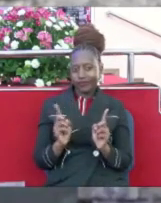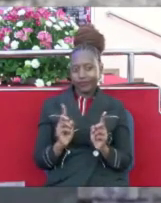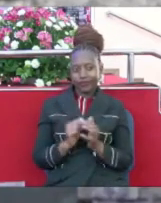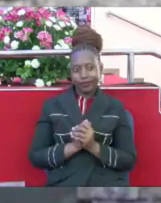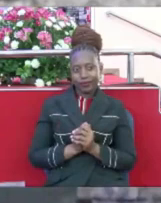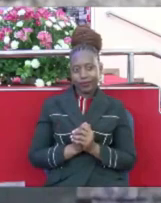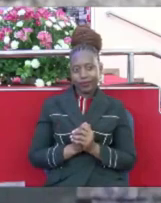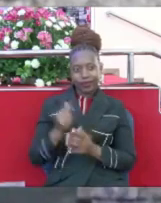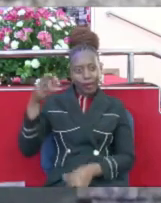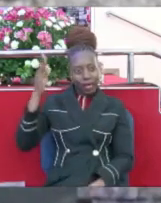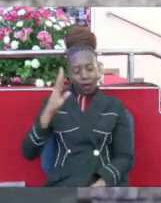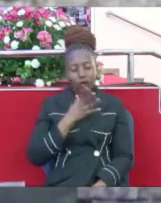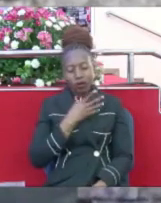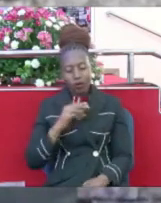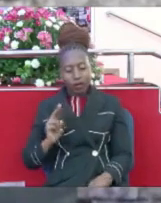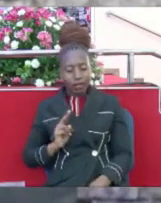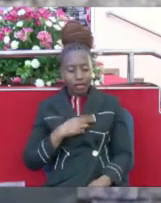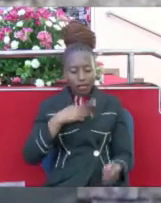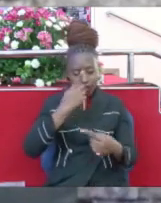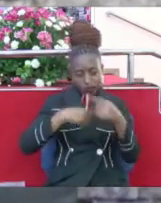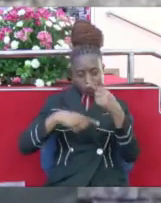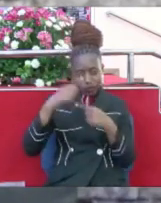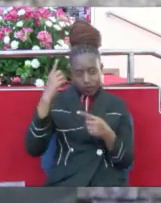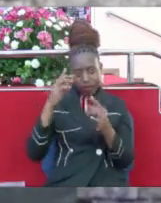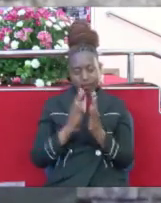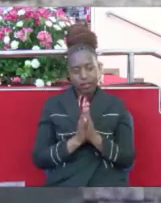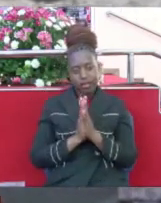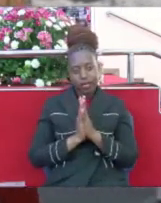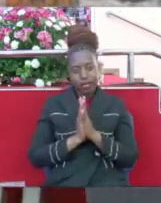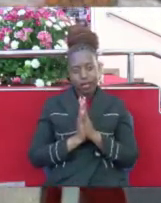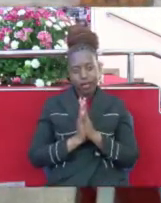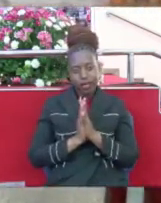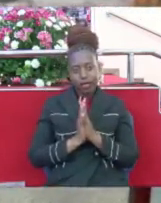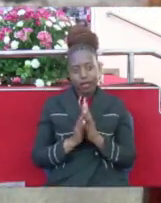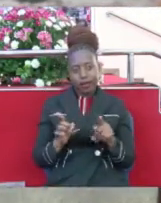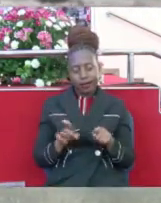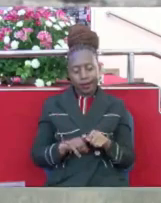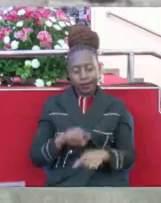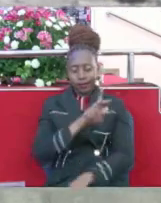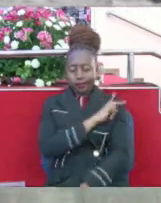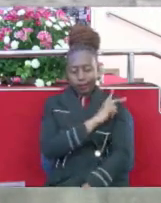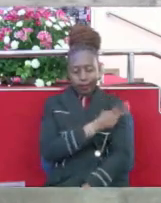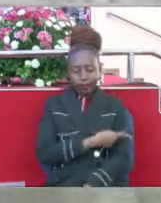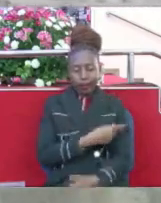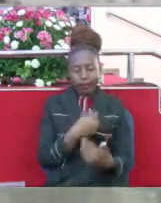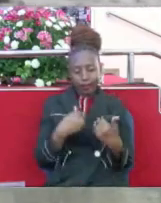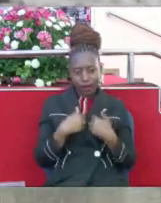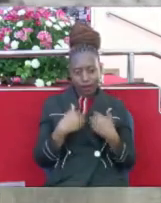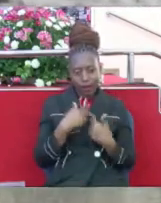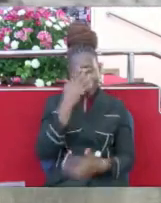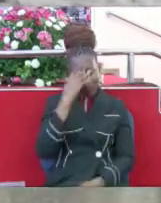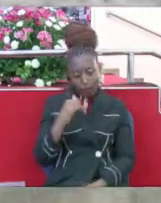wants us to have breakthroughs. Truths. He wants us to start taking ground. Because from